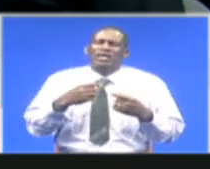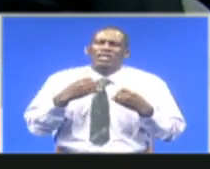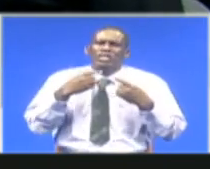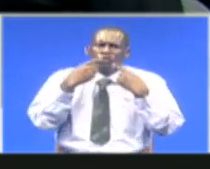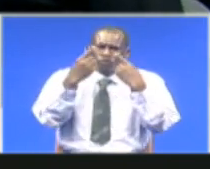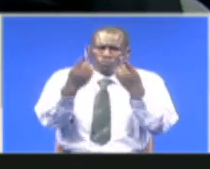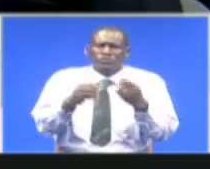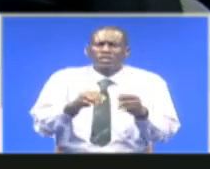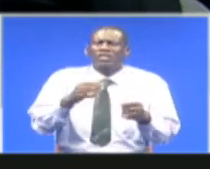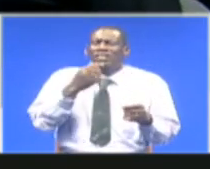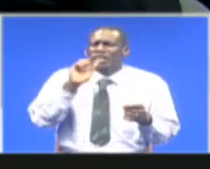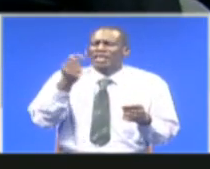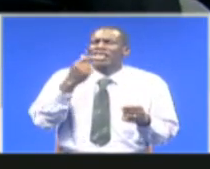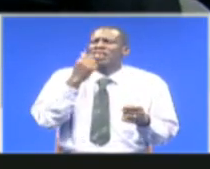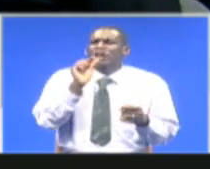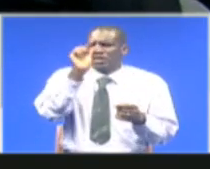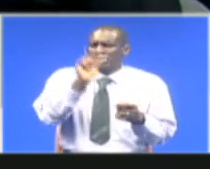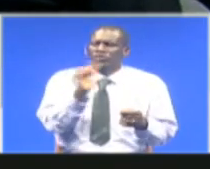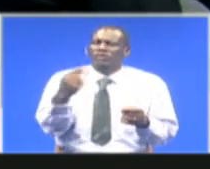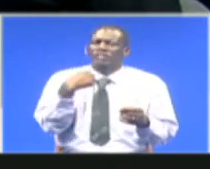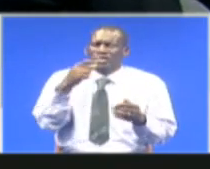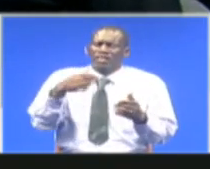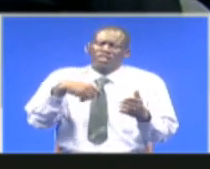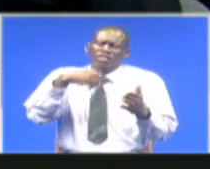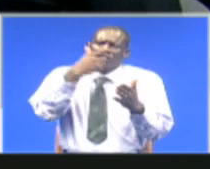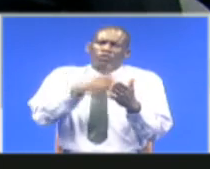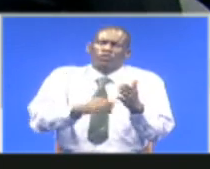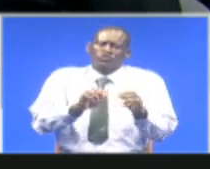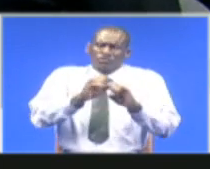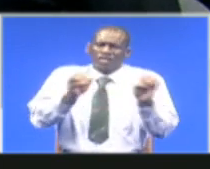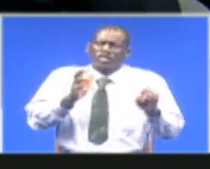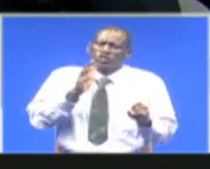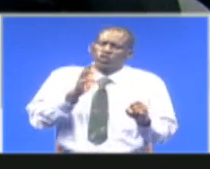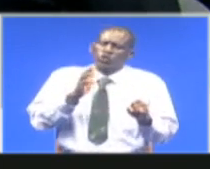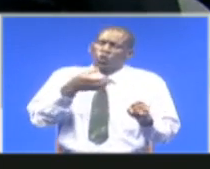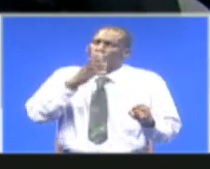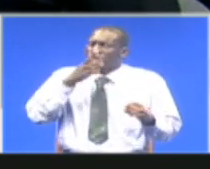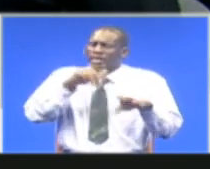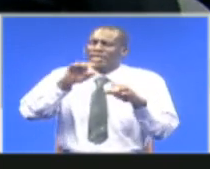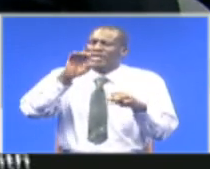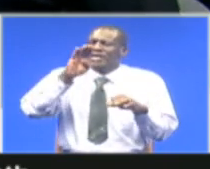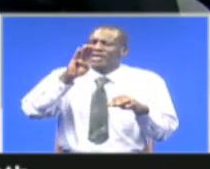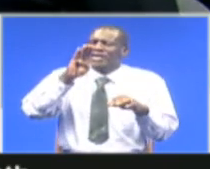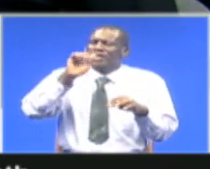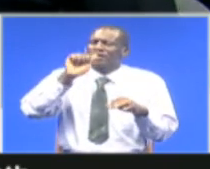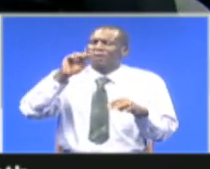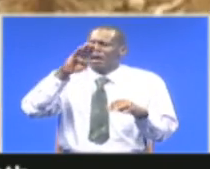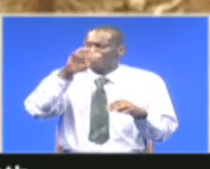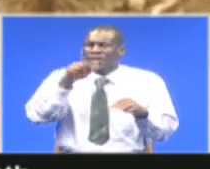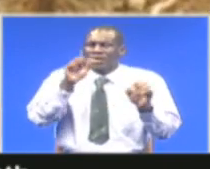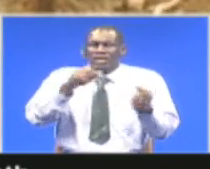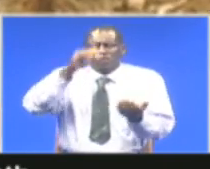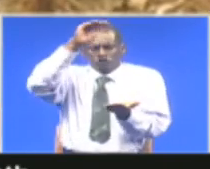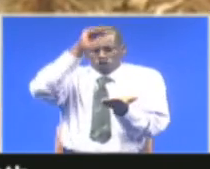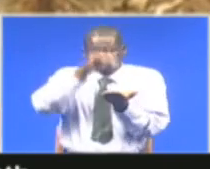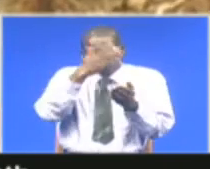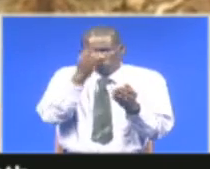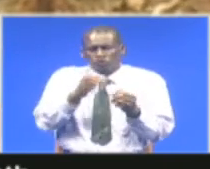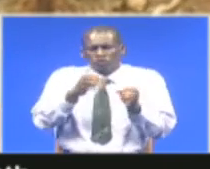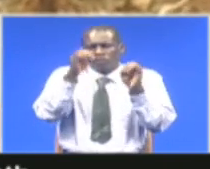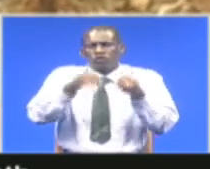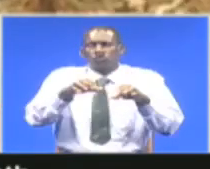of clean water for residents in Bamba could go down due to the installation of a new water pipeline. For the